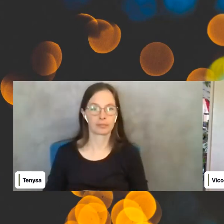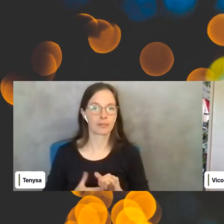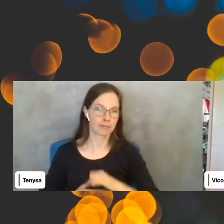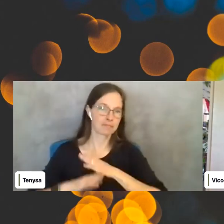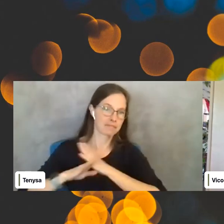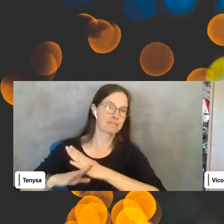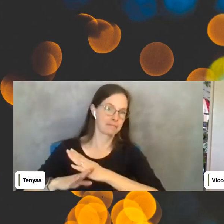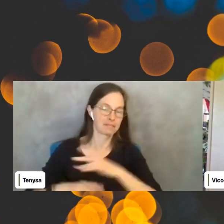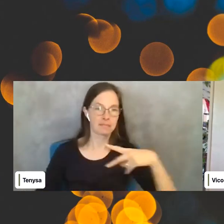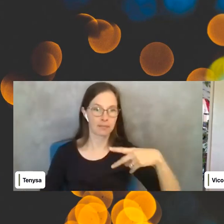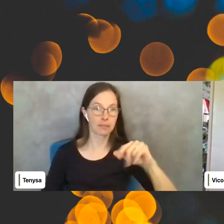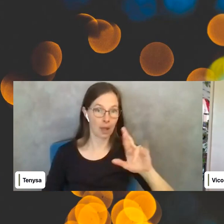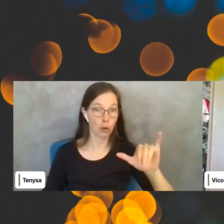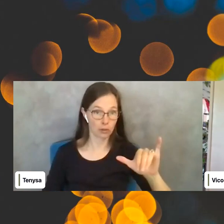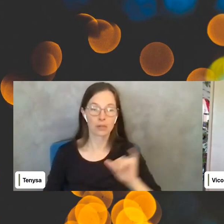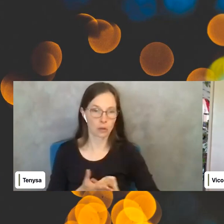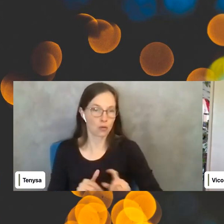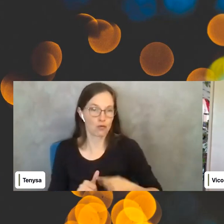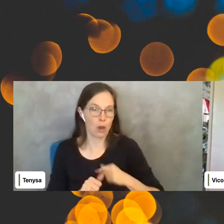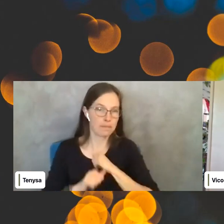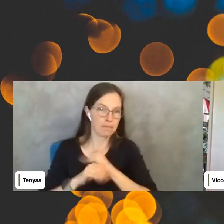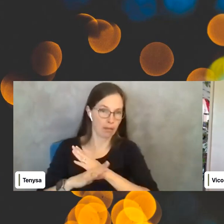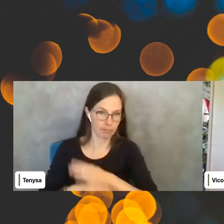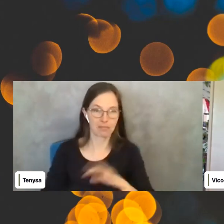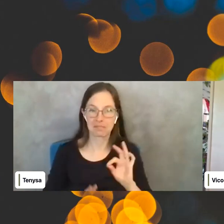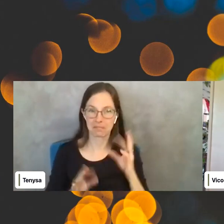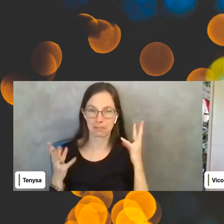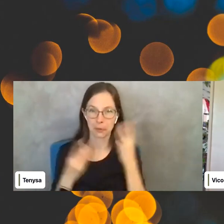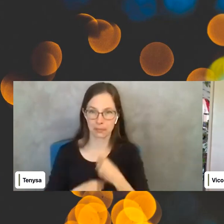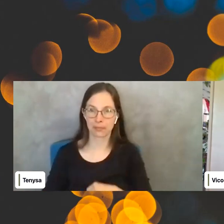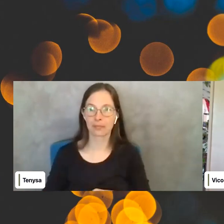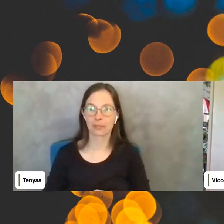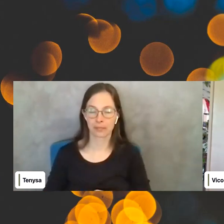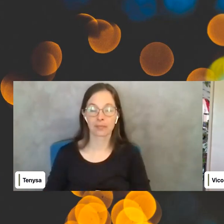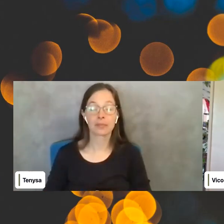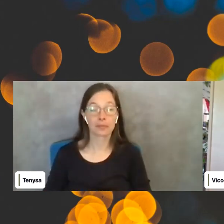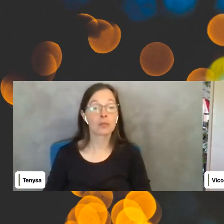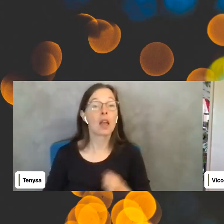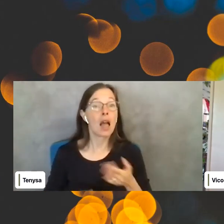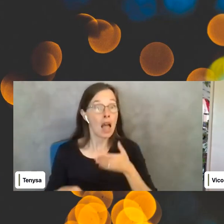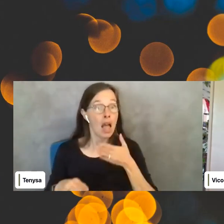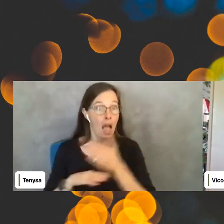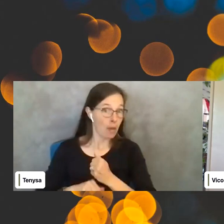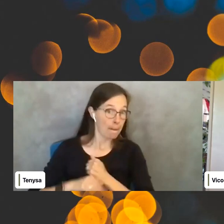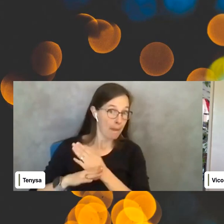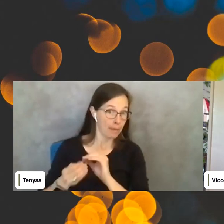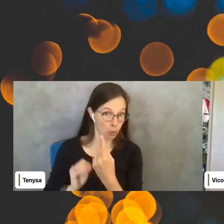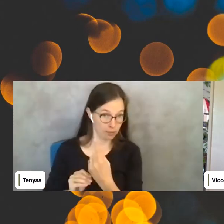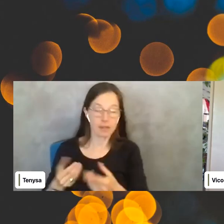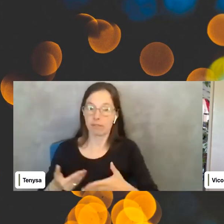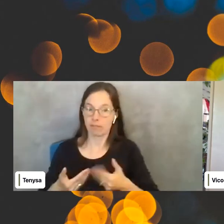there. That is the very first parry. Lovely. So from parry number 1, very